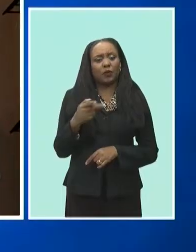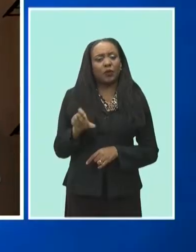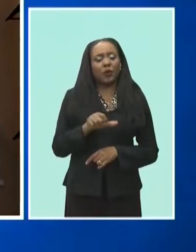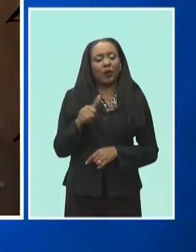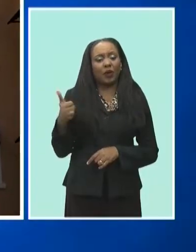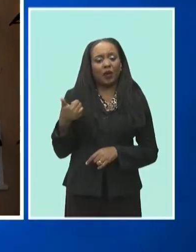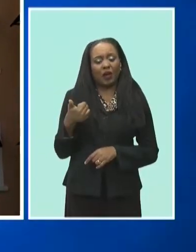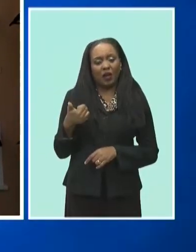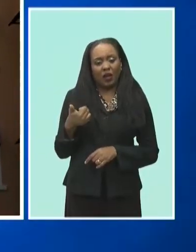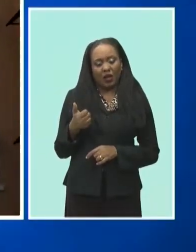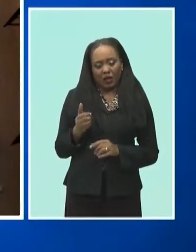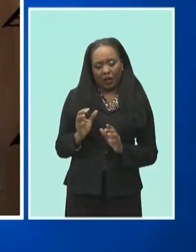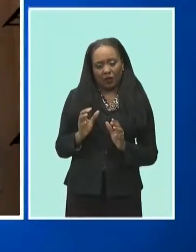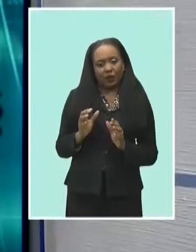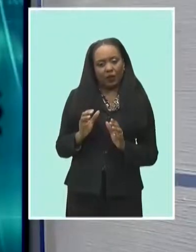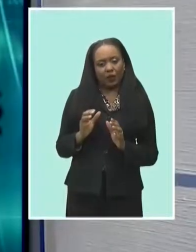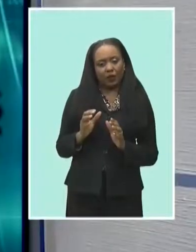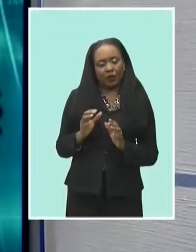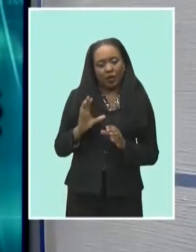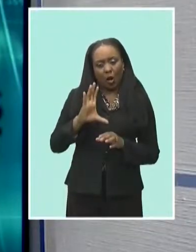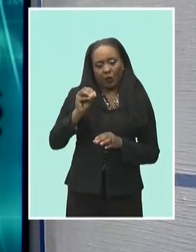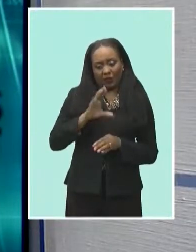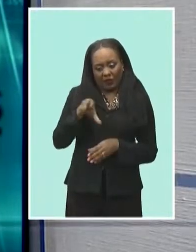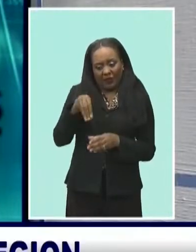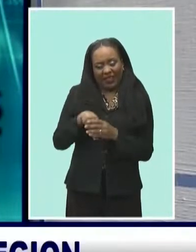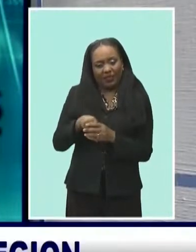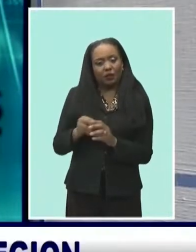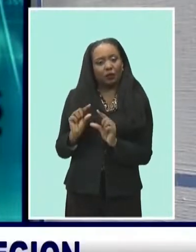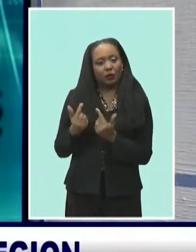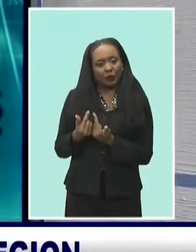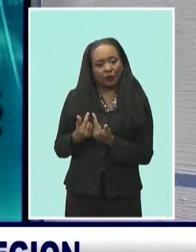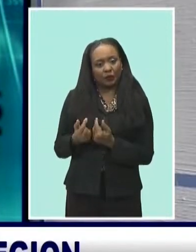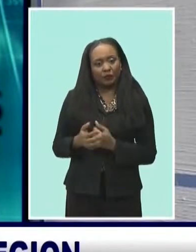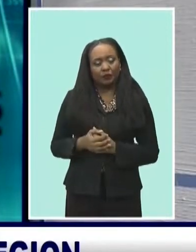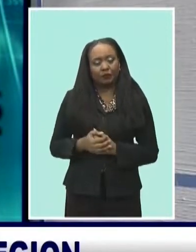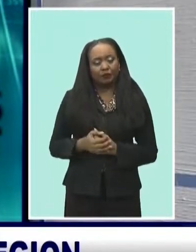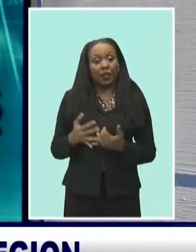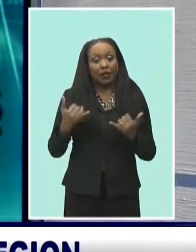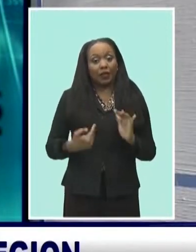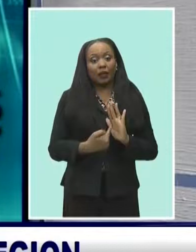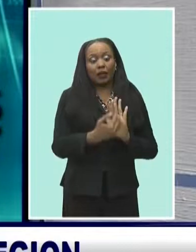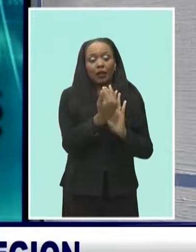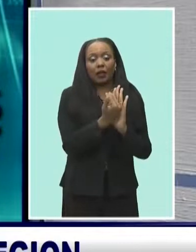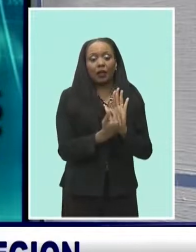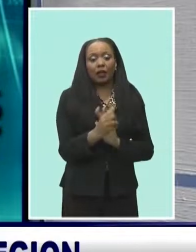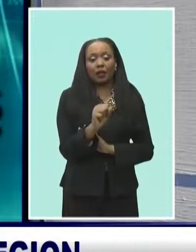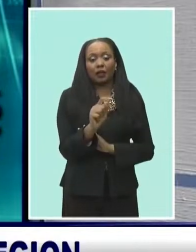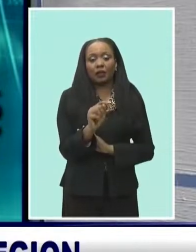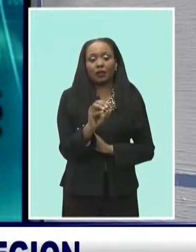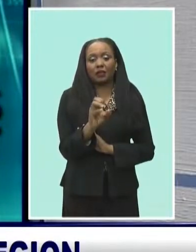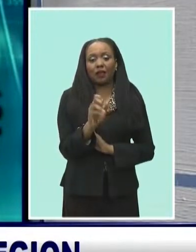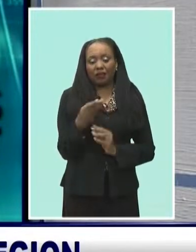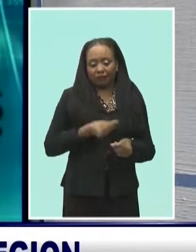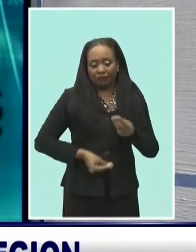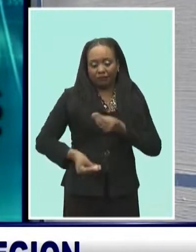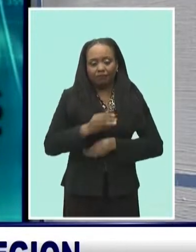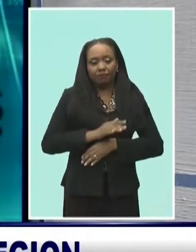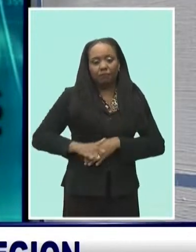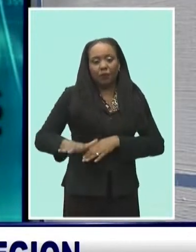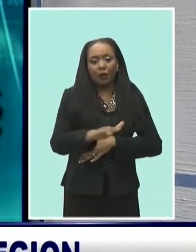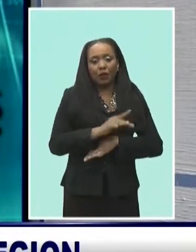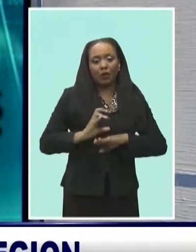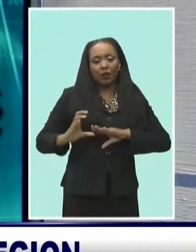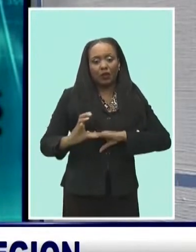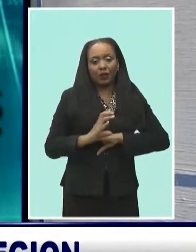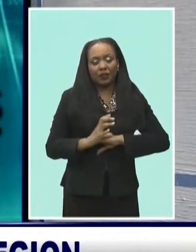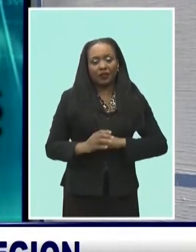contributed to that growth. And it's time now to take a look at how those stocks traded on selected exchanges across our region.